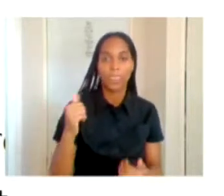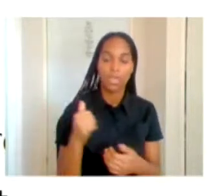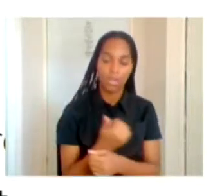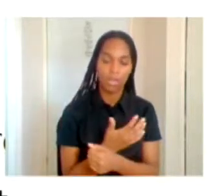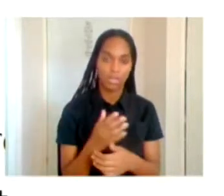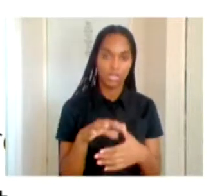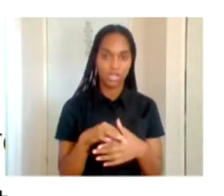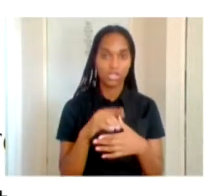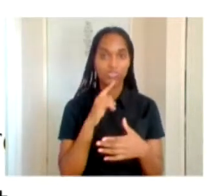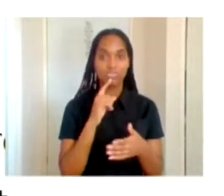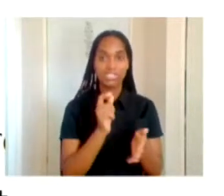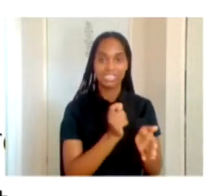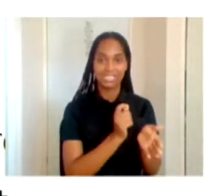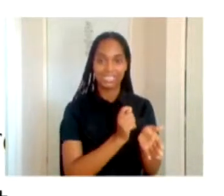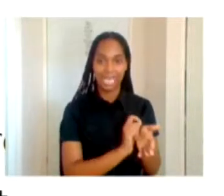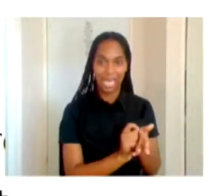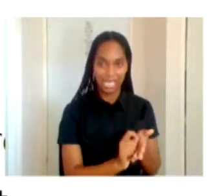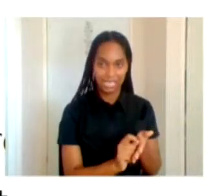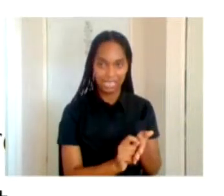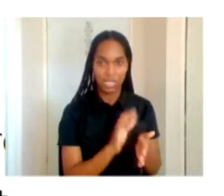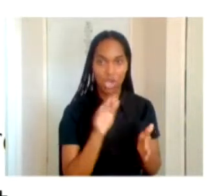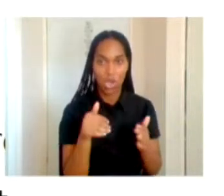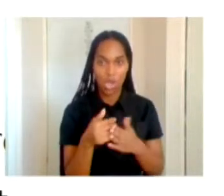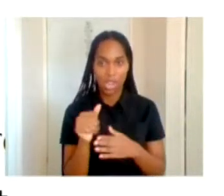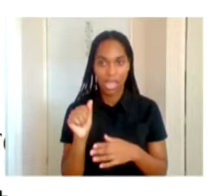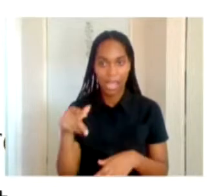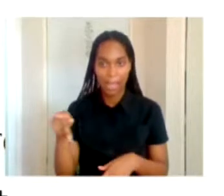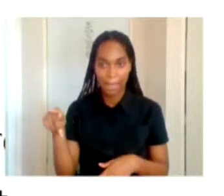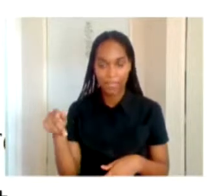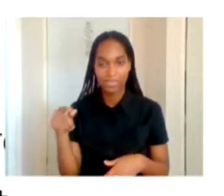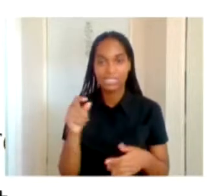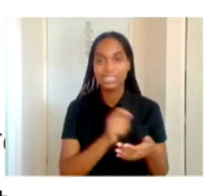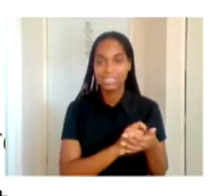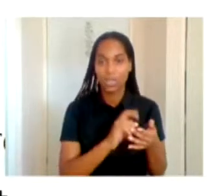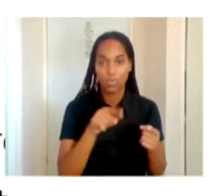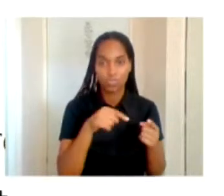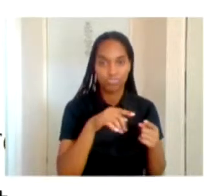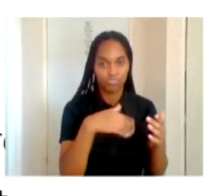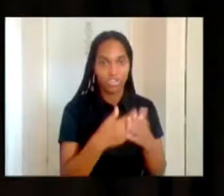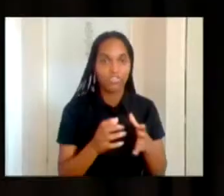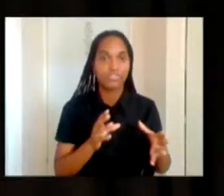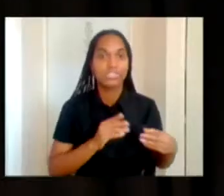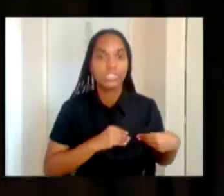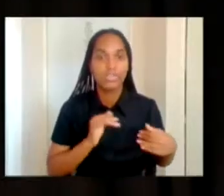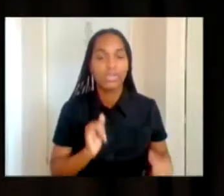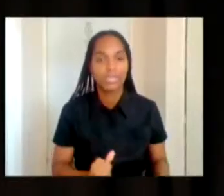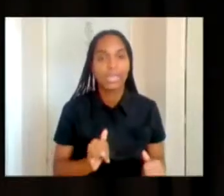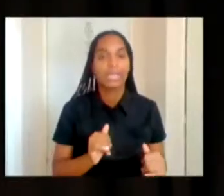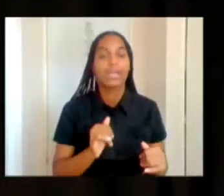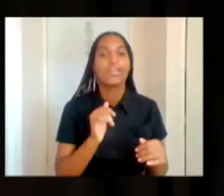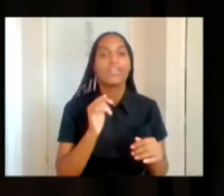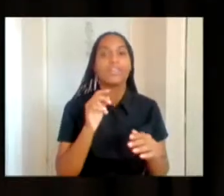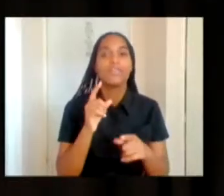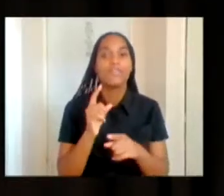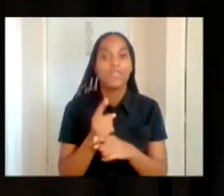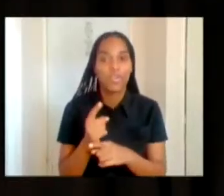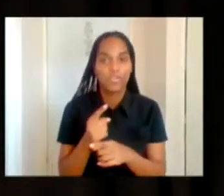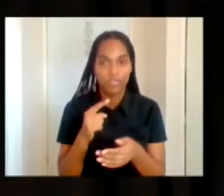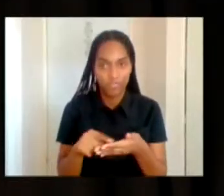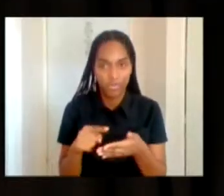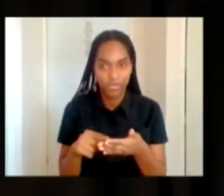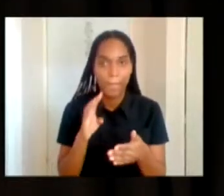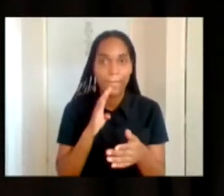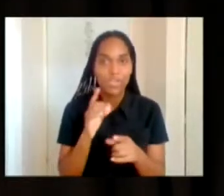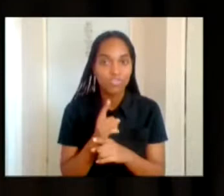signed. So all of the applications are signed so that when they reach the receiver, they can be verified to be correct and have not been modified.